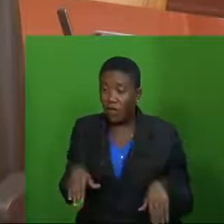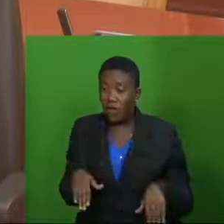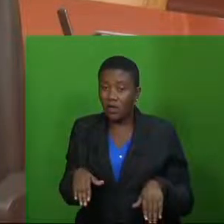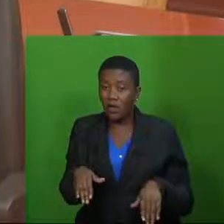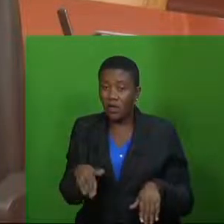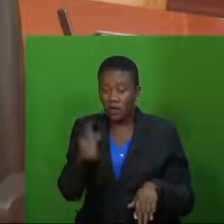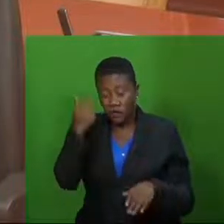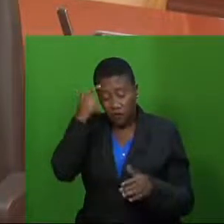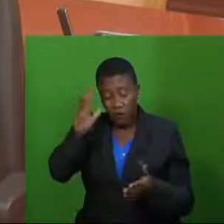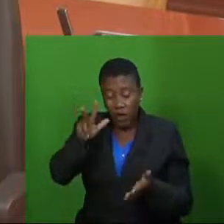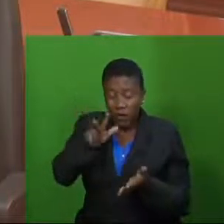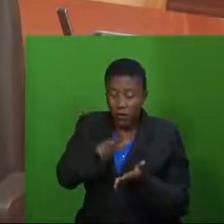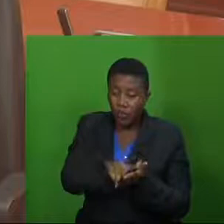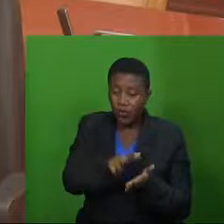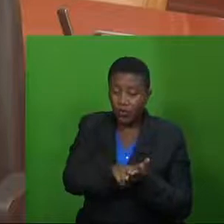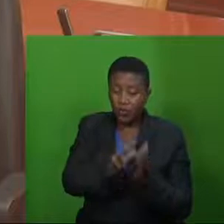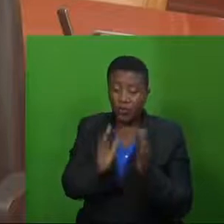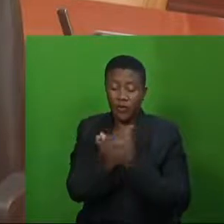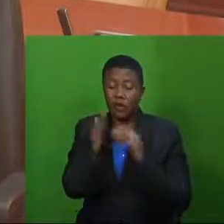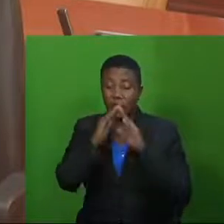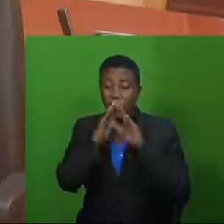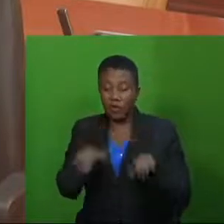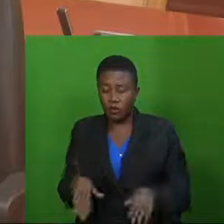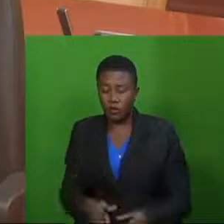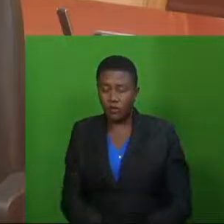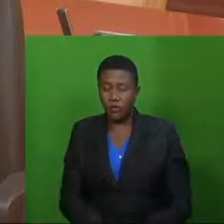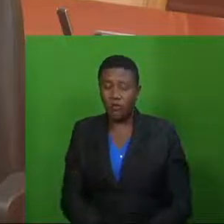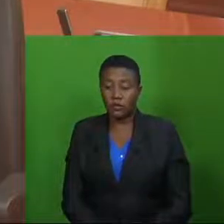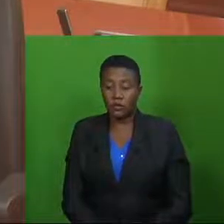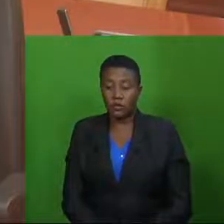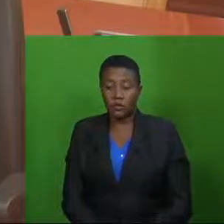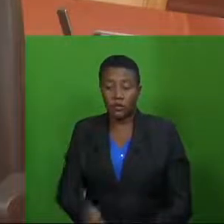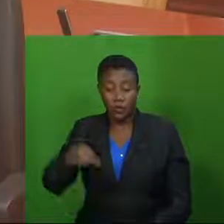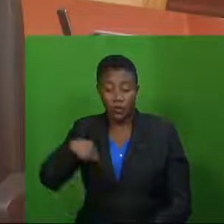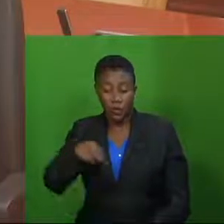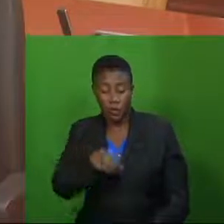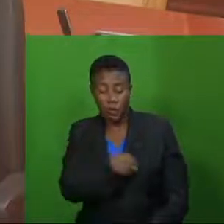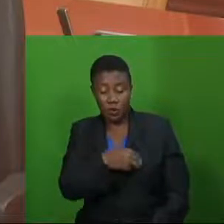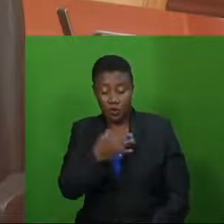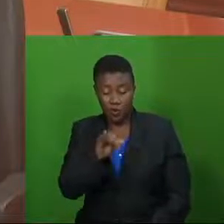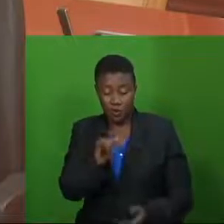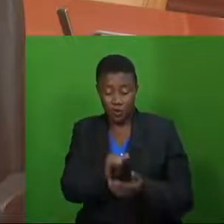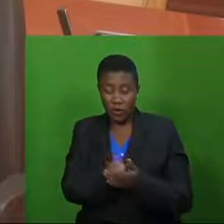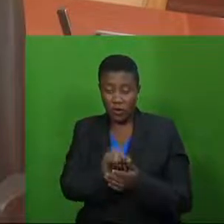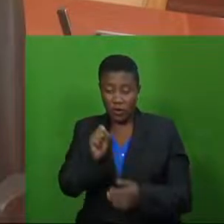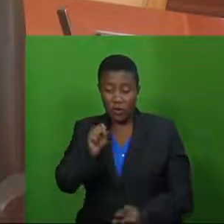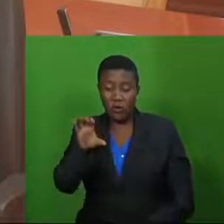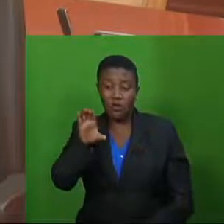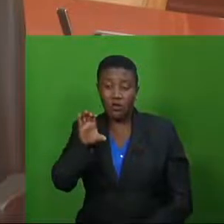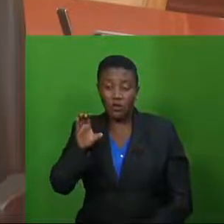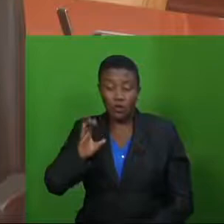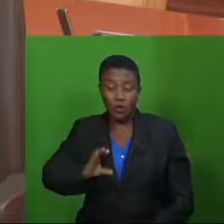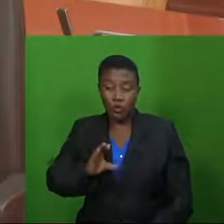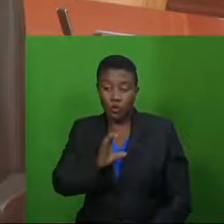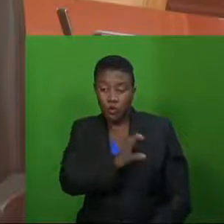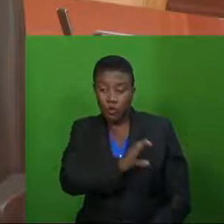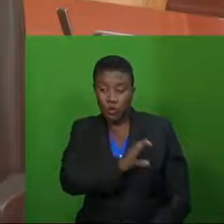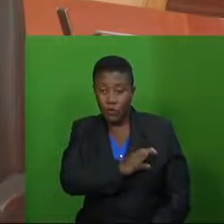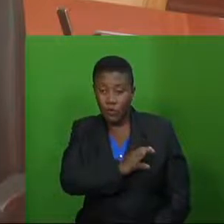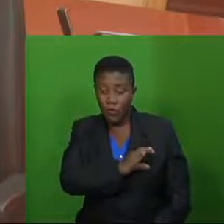for approval by the House. That the membership of the Standing Orders Committee is made up of the Speaker as